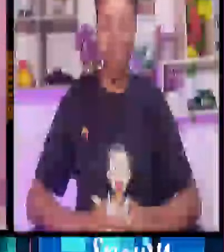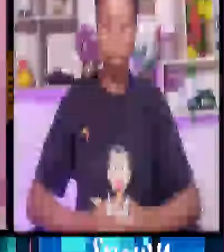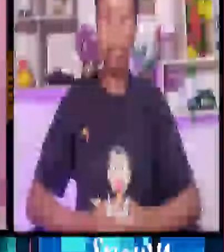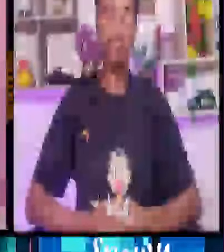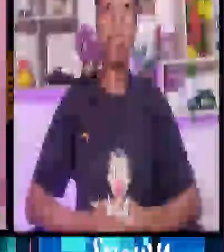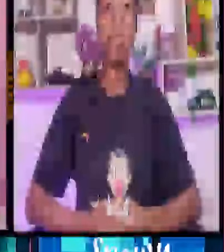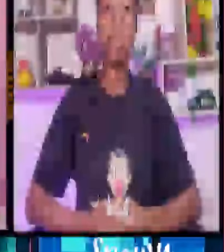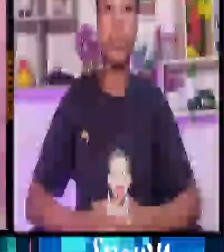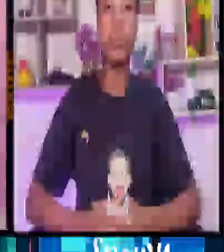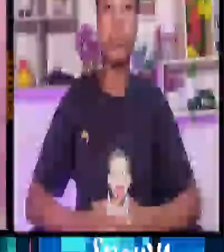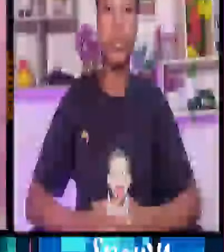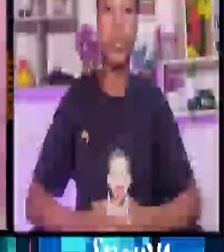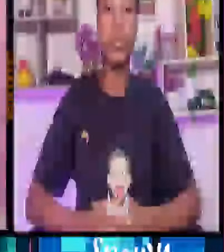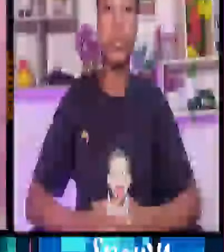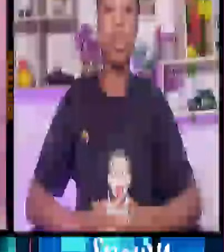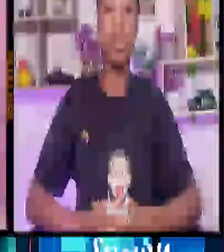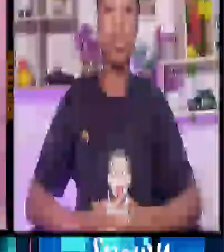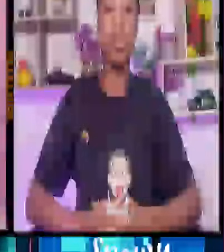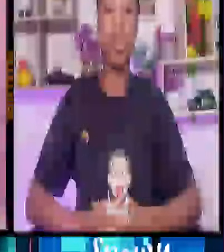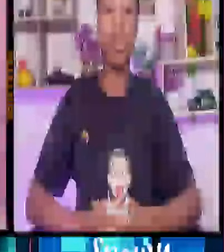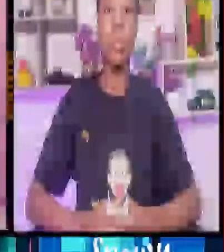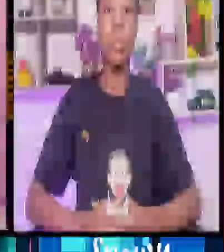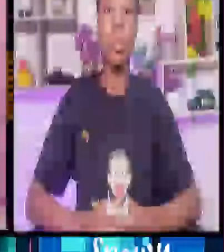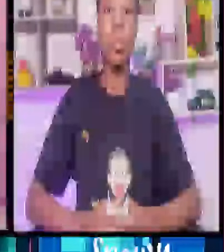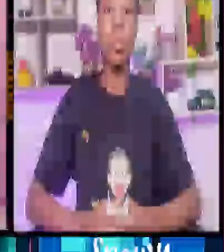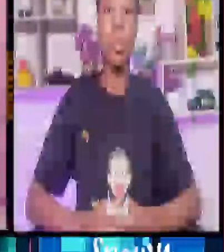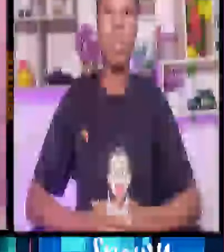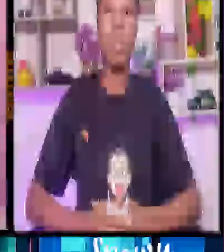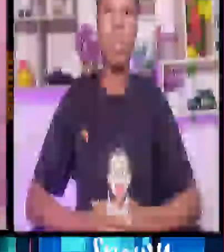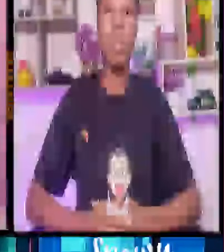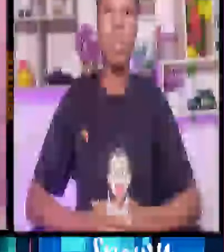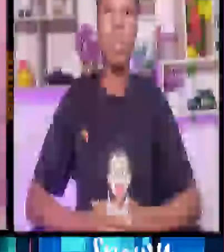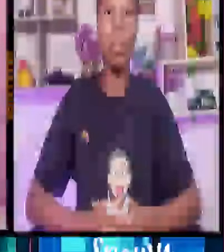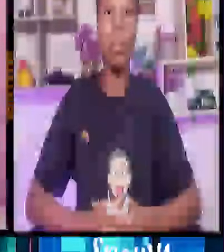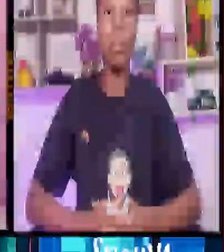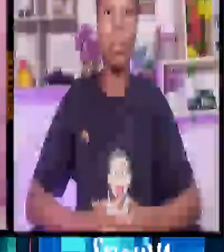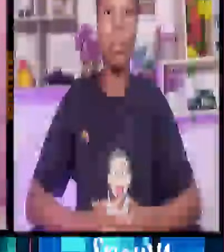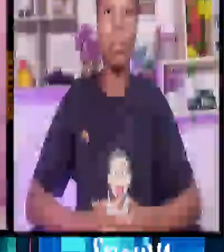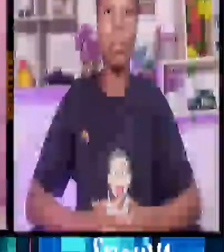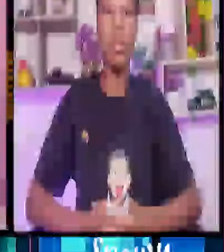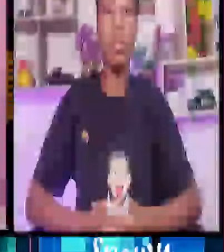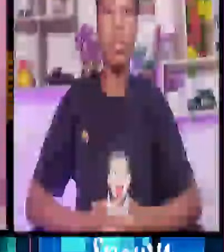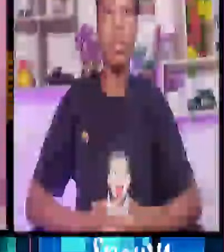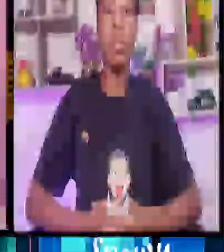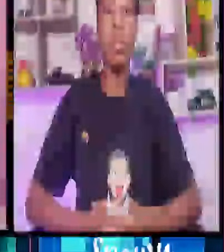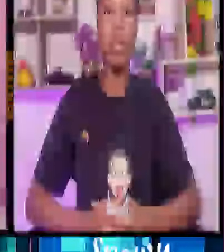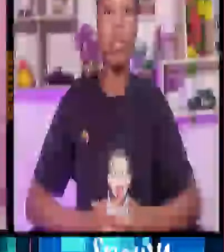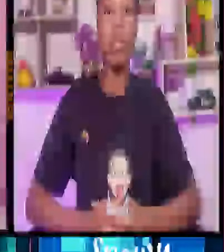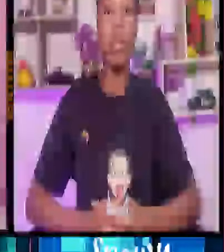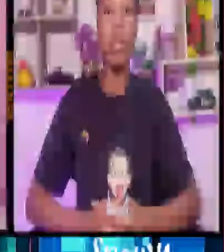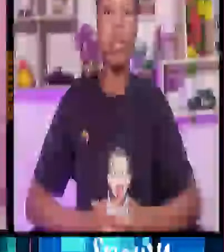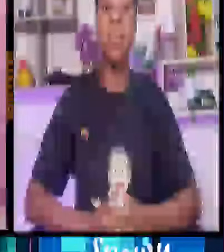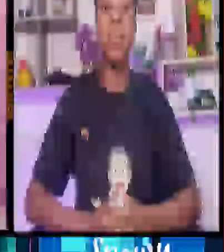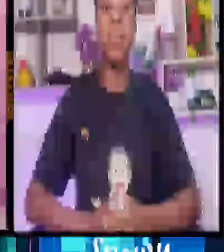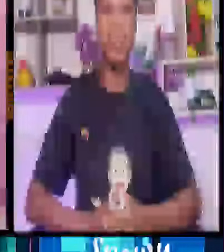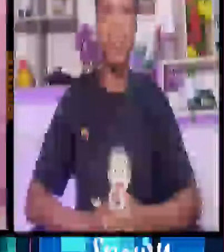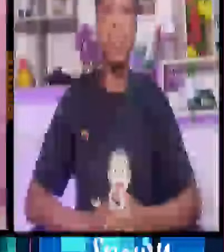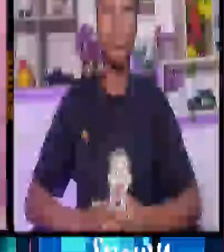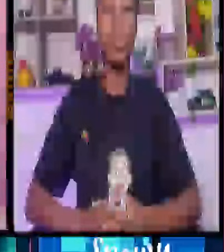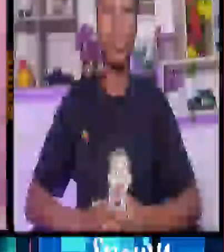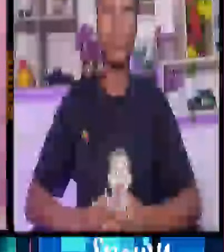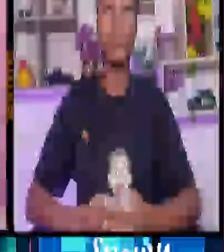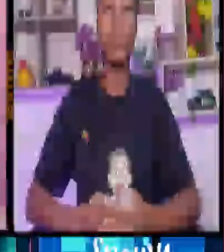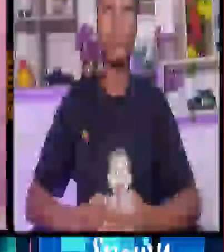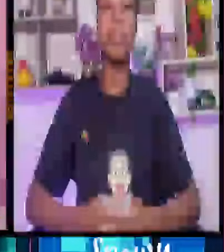other person who has interest in also running for similar office also sees that, well, as soon as you bring this debate, then there is also another leg of the